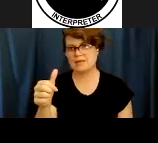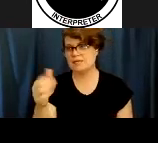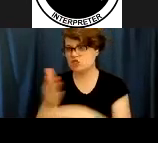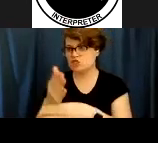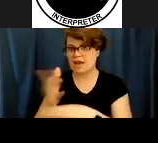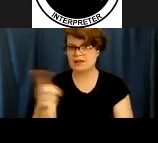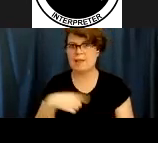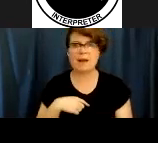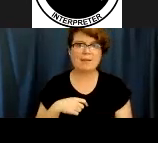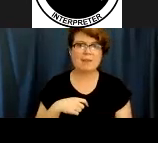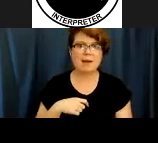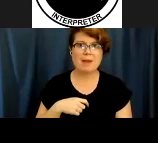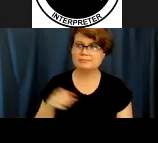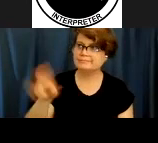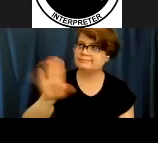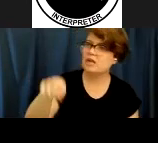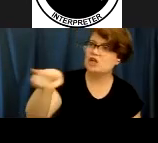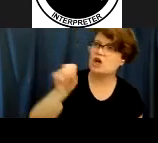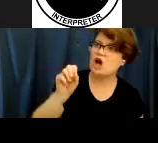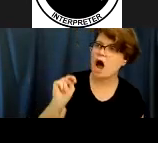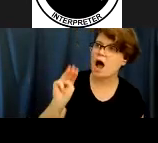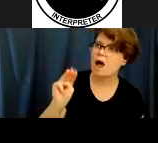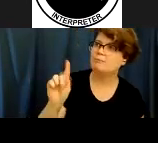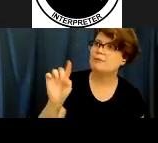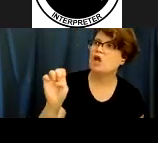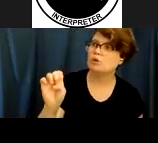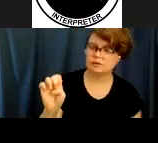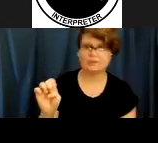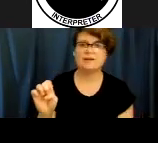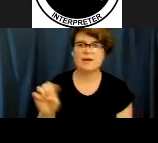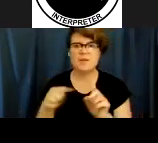oh, they're on mute? But we have to genuinely be